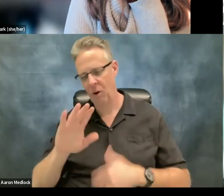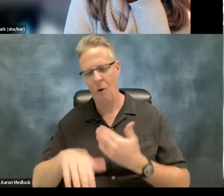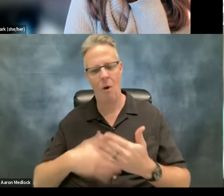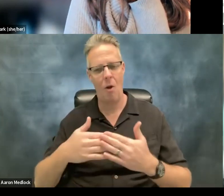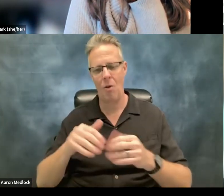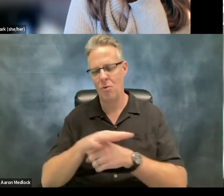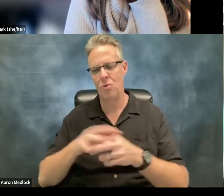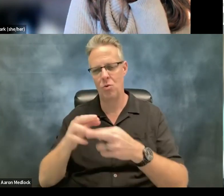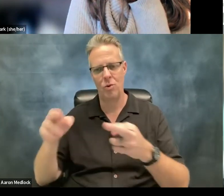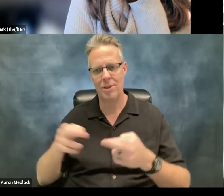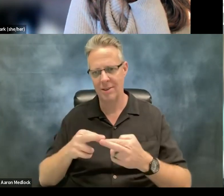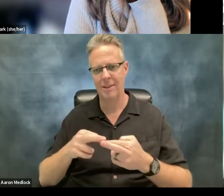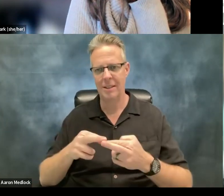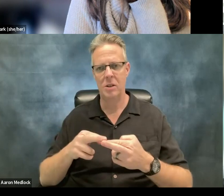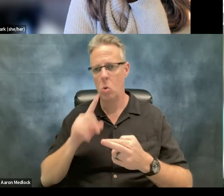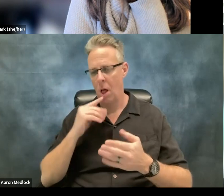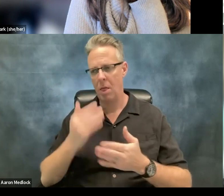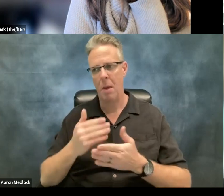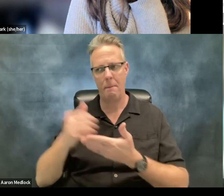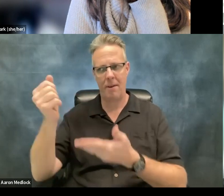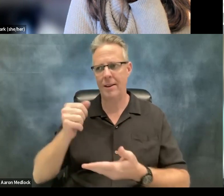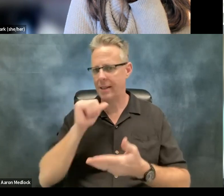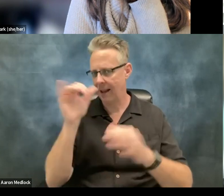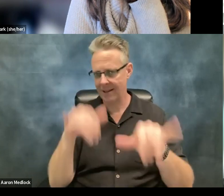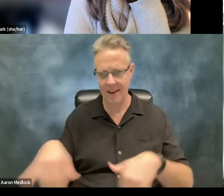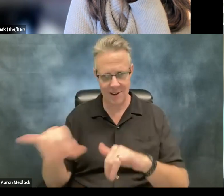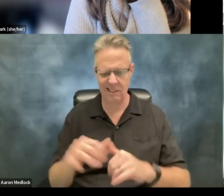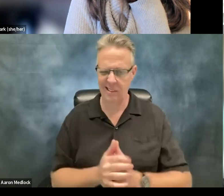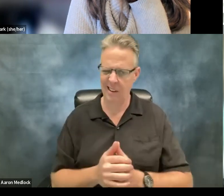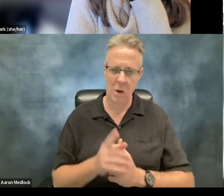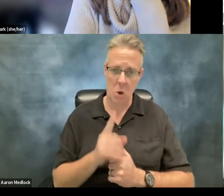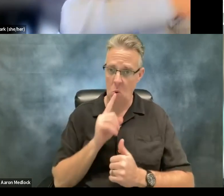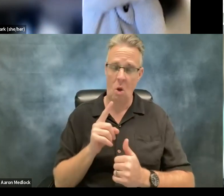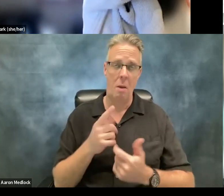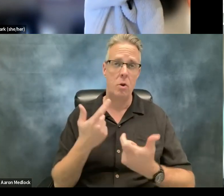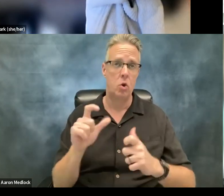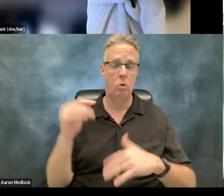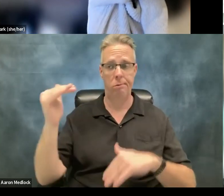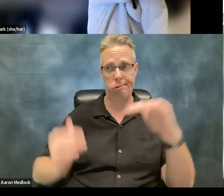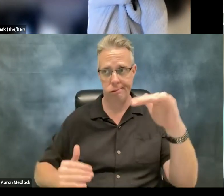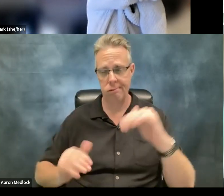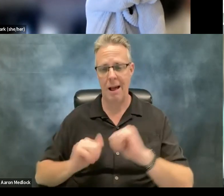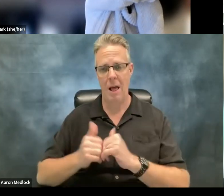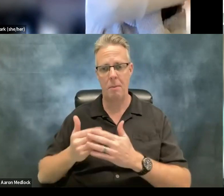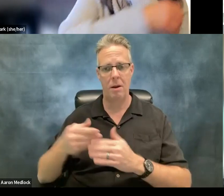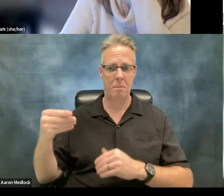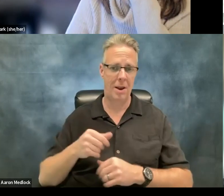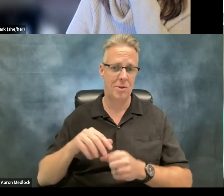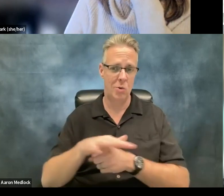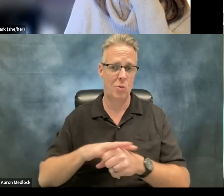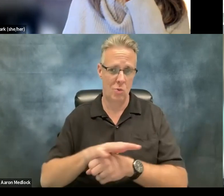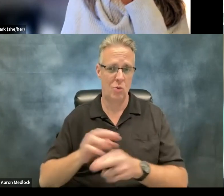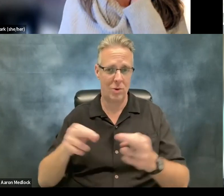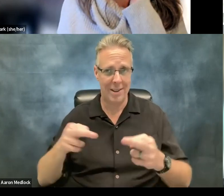very, because the funding isn't standardized and frankly, there's huge disparities even in terms of how these are funded regionally